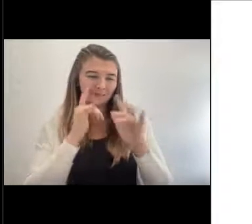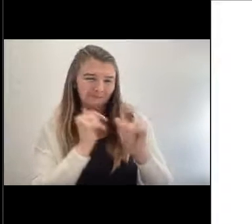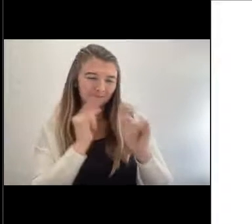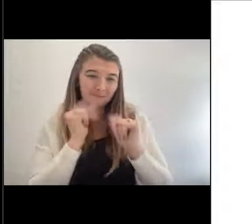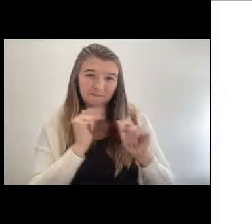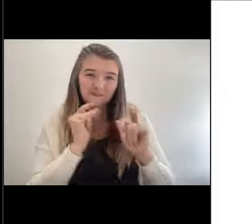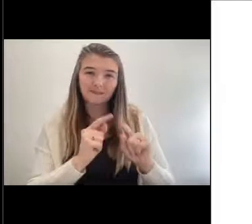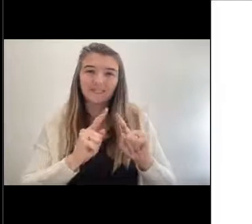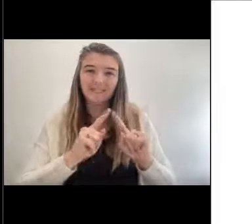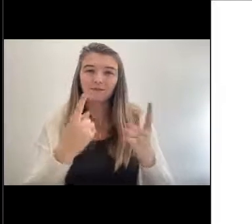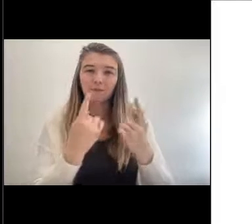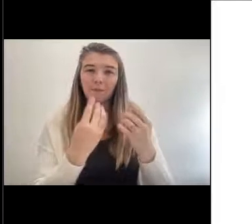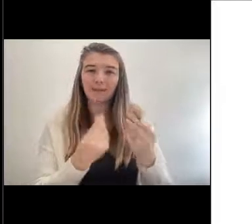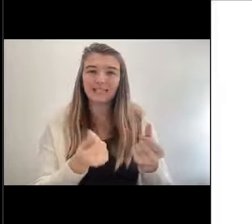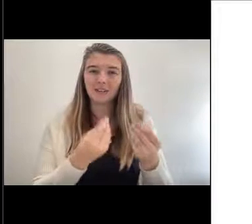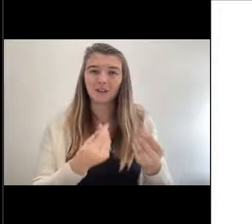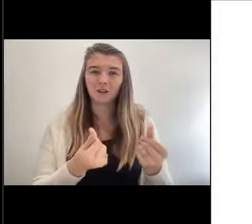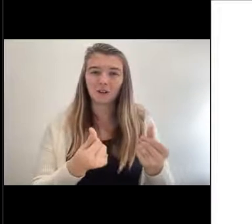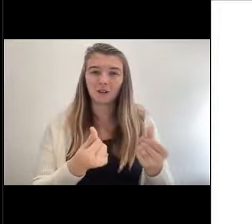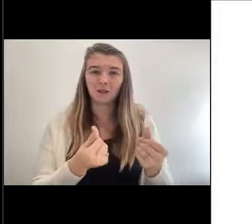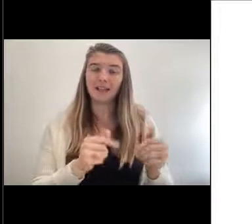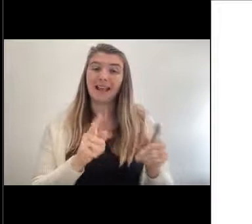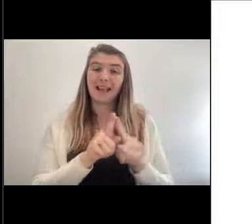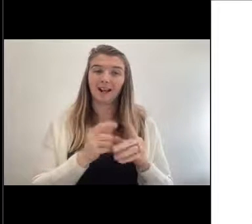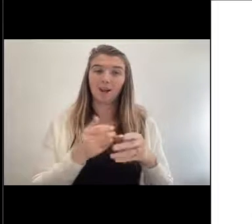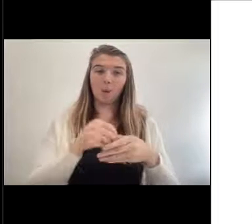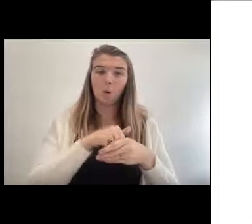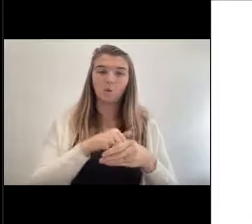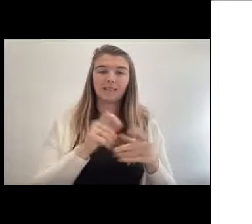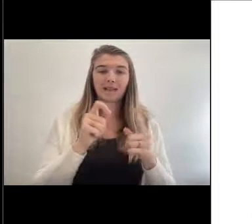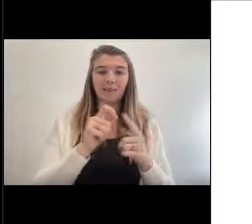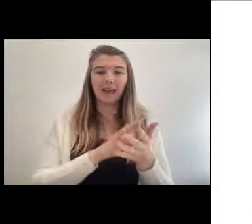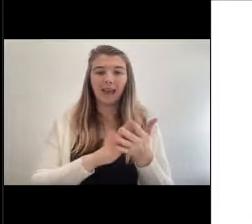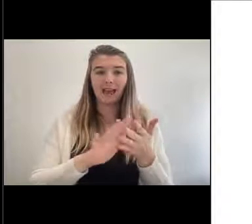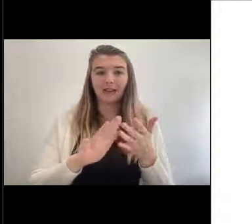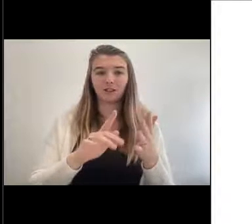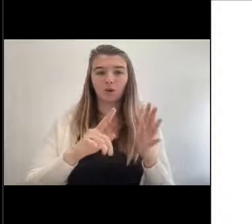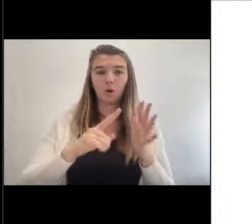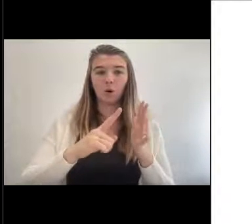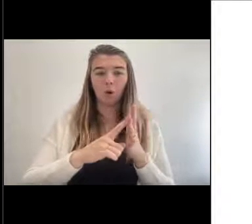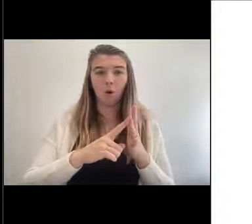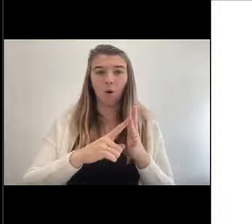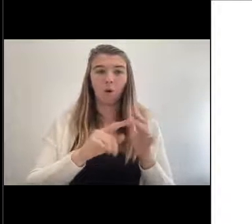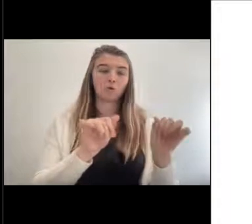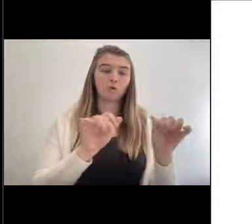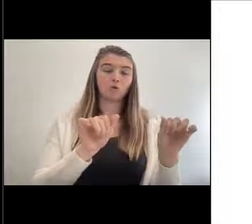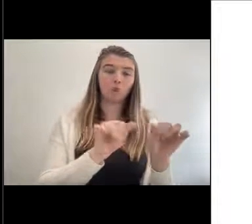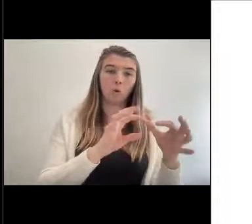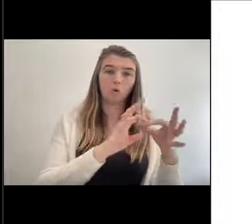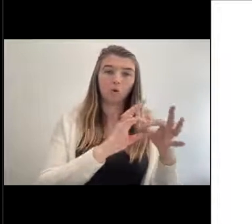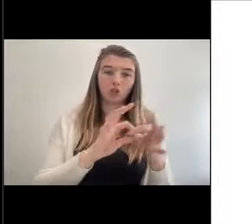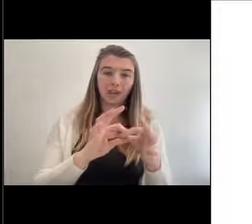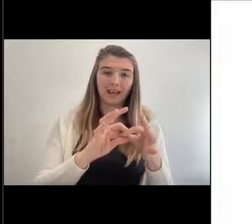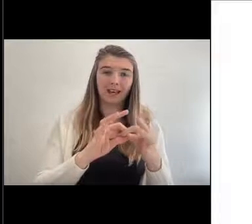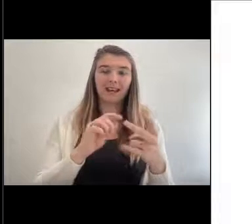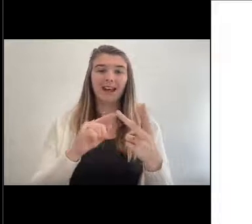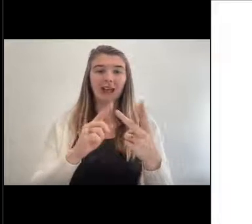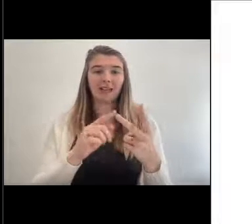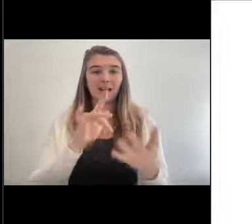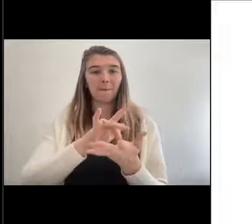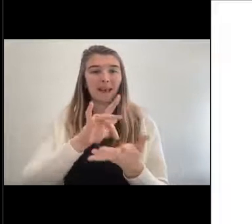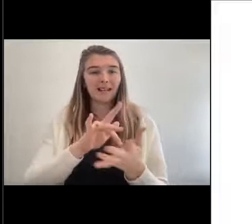including our short chain length PHA polyhydroxybutyrate and a representative of a medium chain length polyhydroxyoctanoate, we